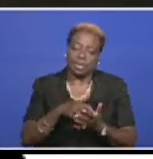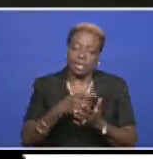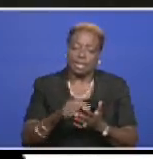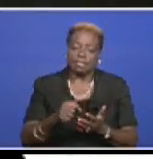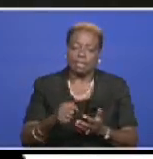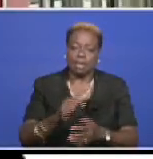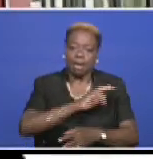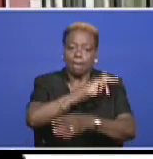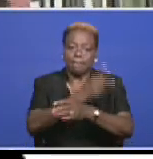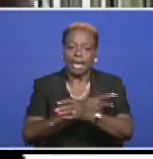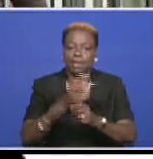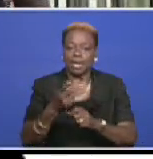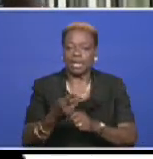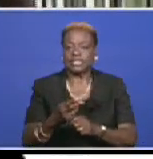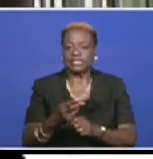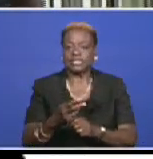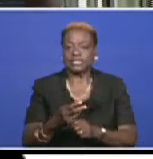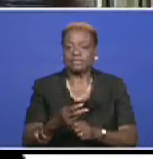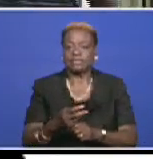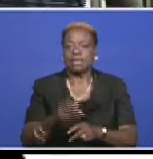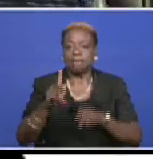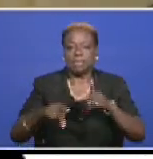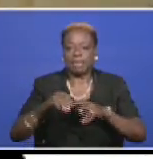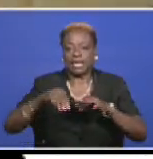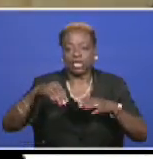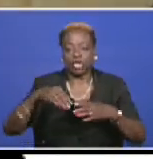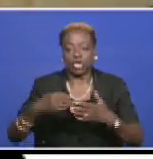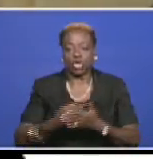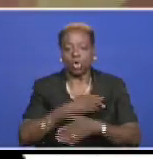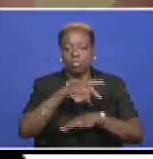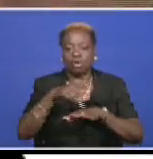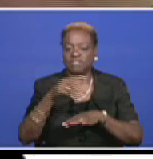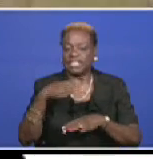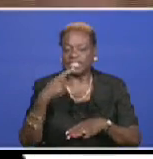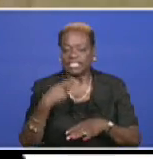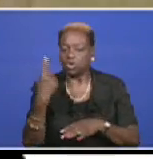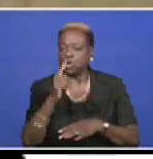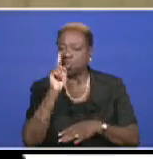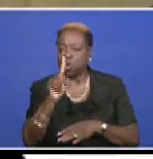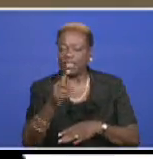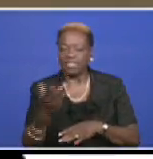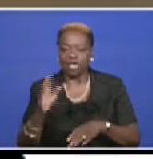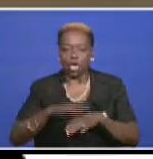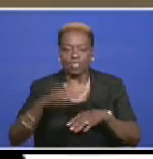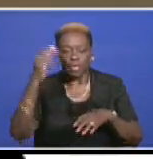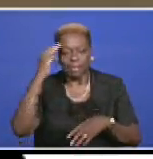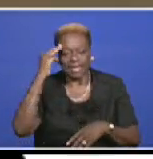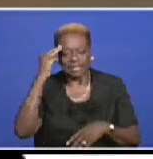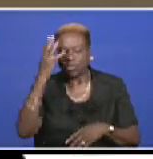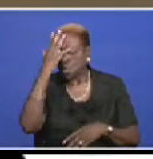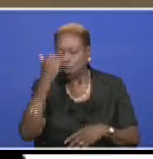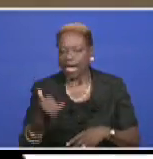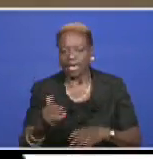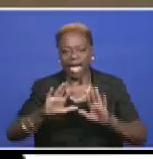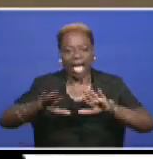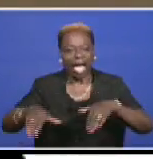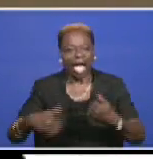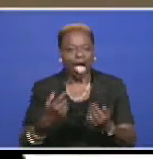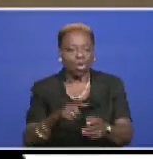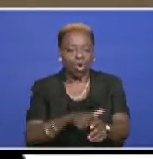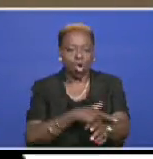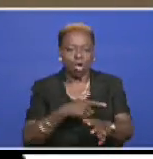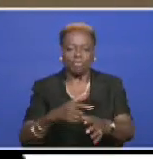island in the dark, residents of New Providence say there's only one thing on their minds. Why? How long these generators take to put